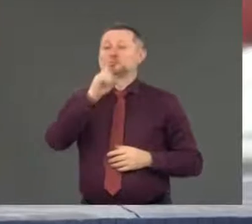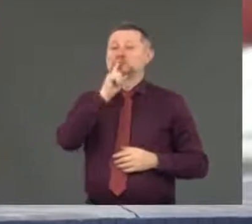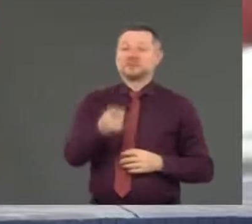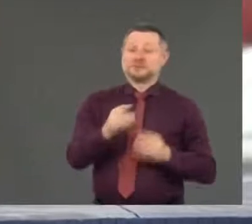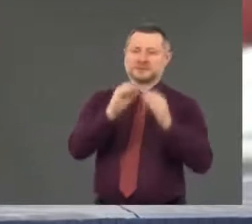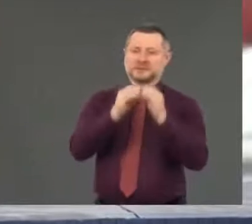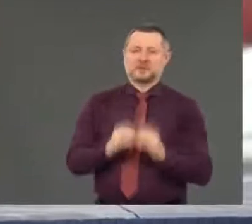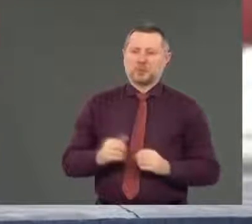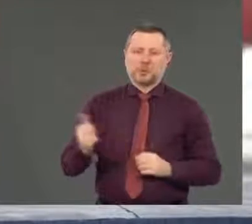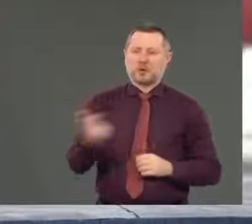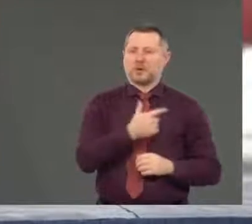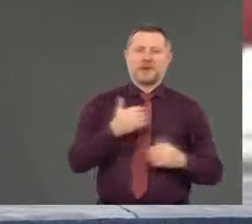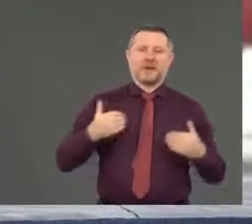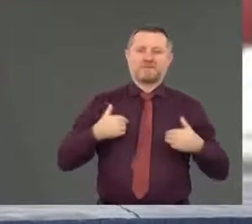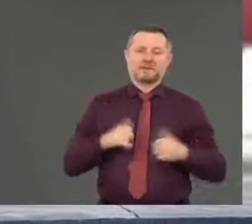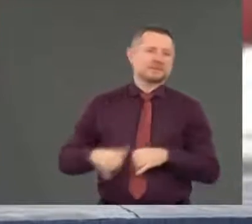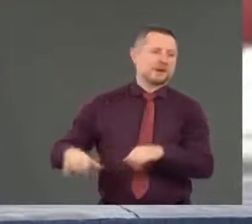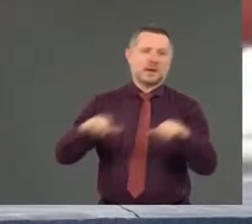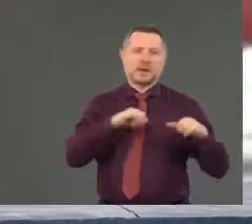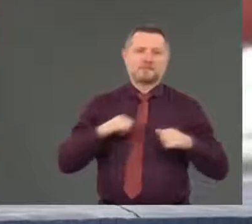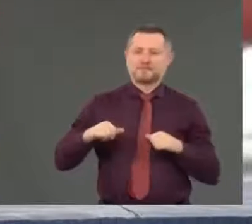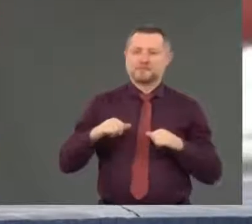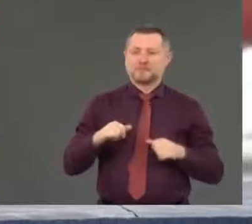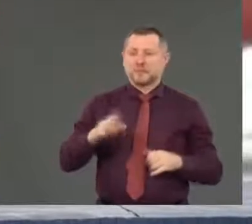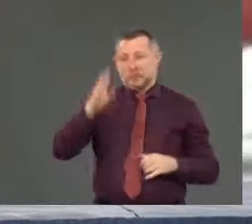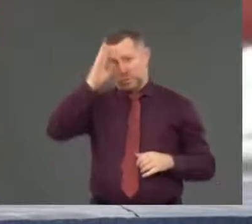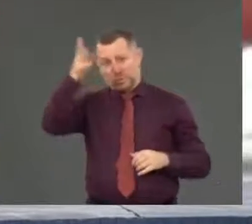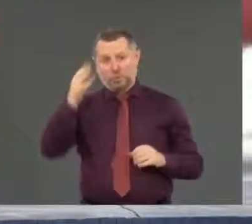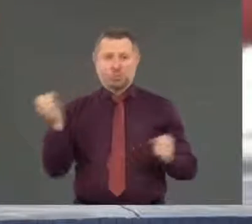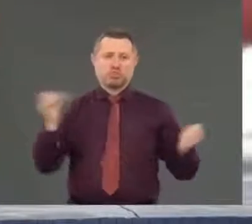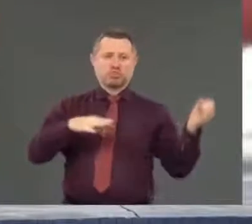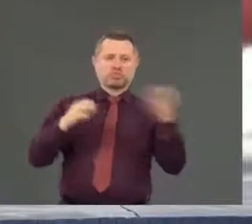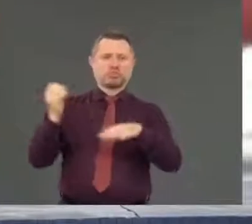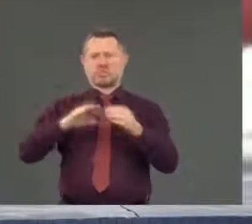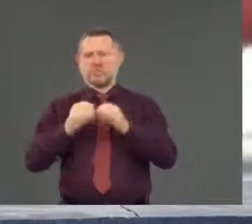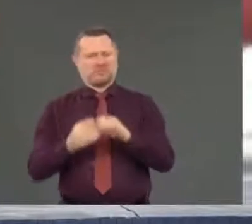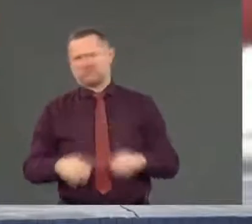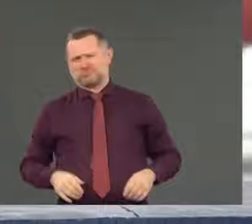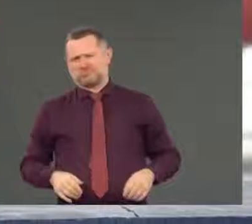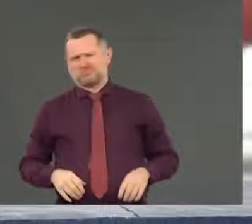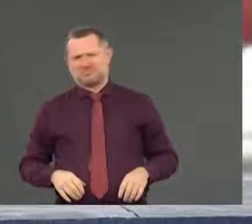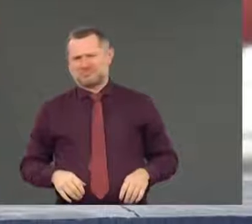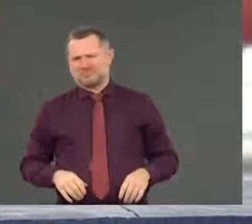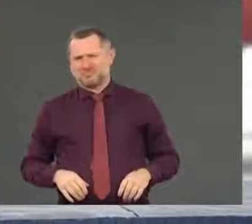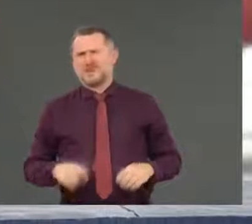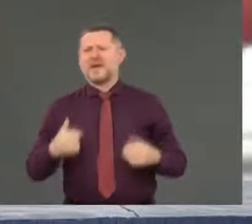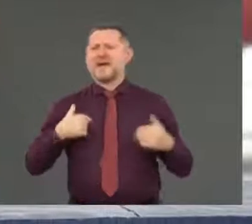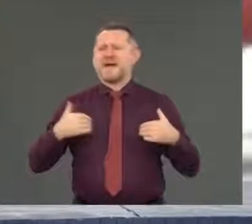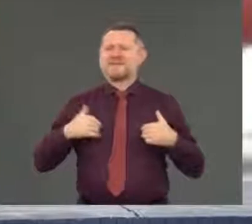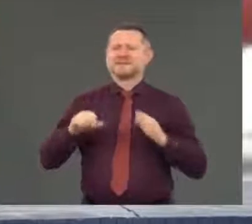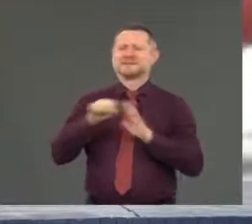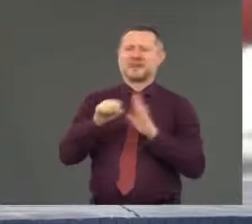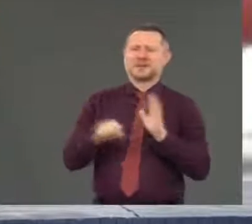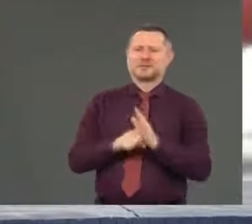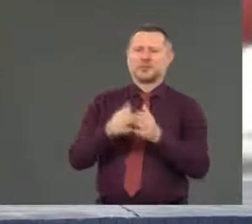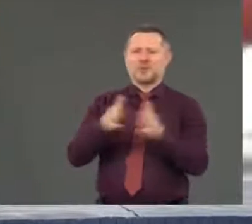right? This is not pick your numbers here. We have statewide criteria. They are the same all